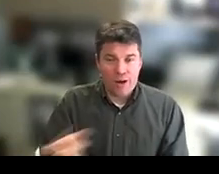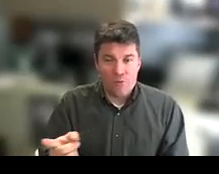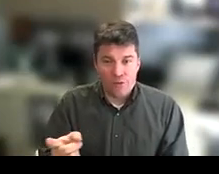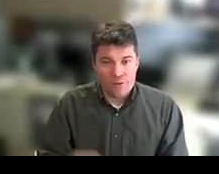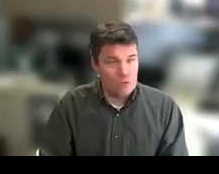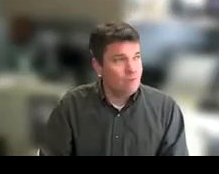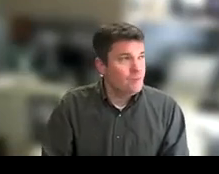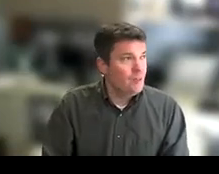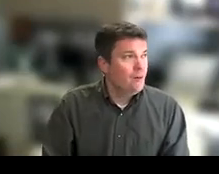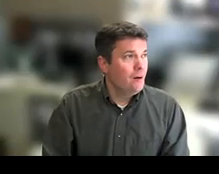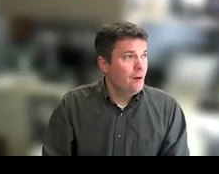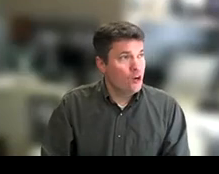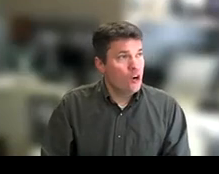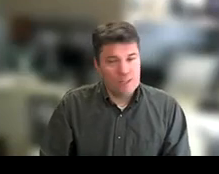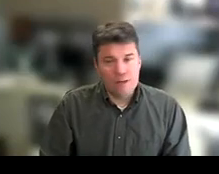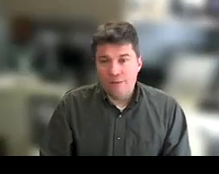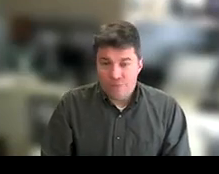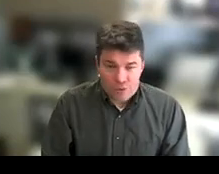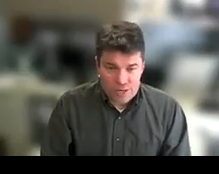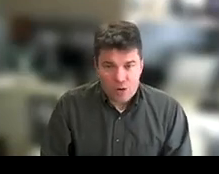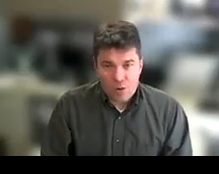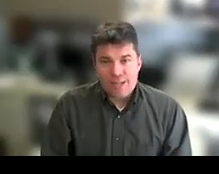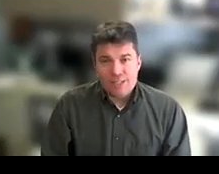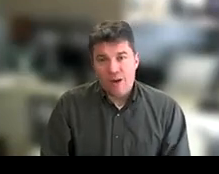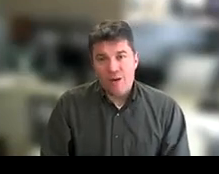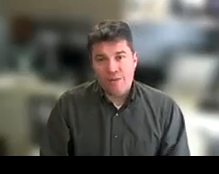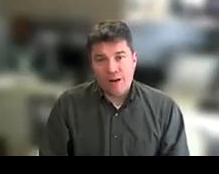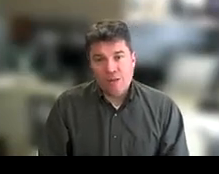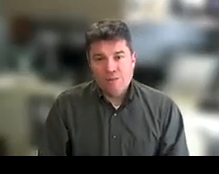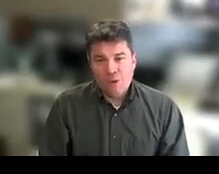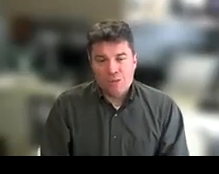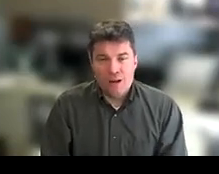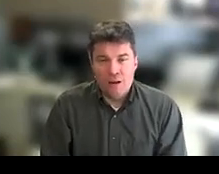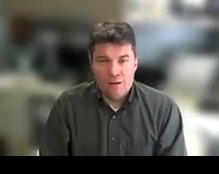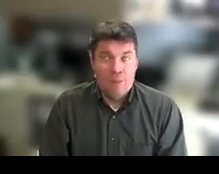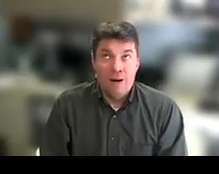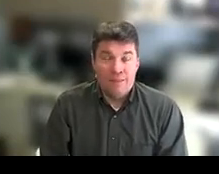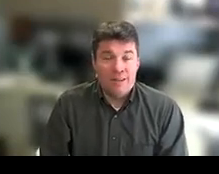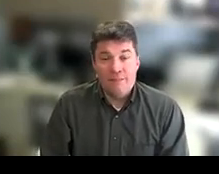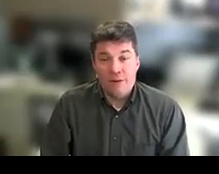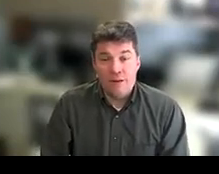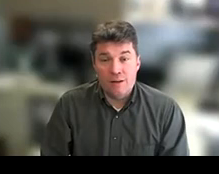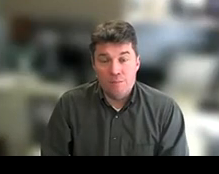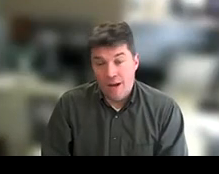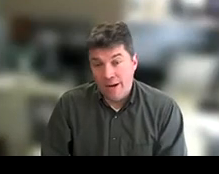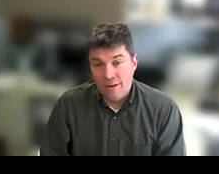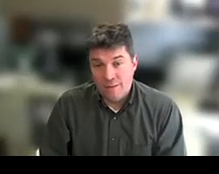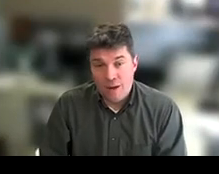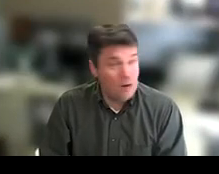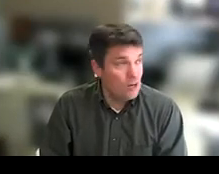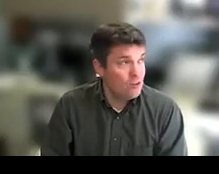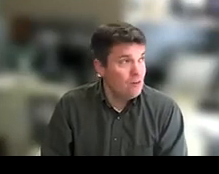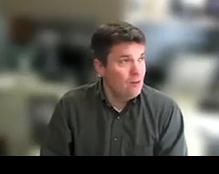typewriter to communicate over the phone. There are still a few TTYs around available, mostly among the deaf and